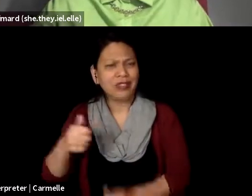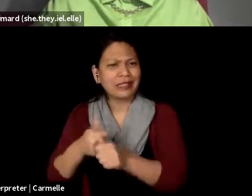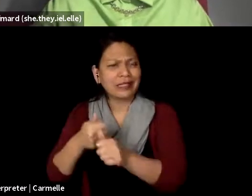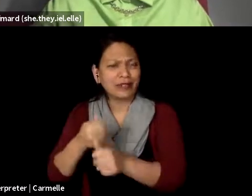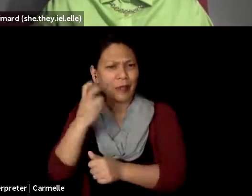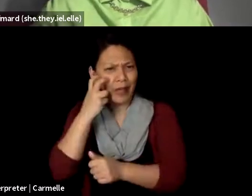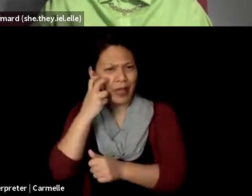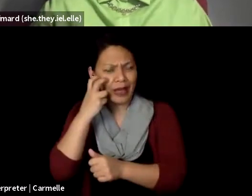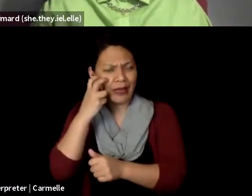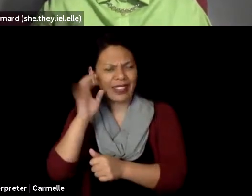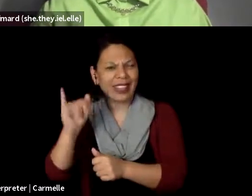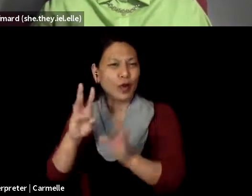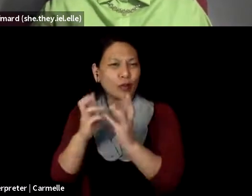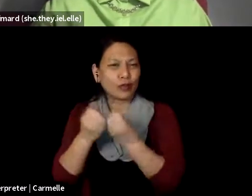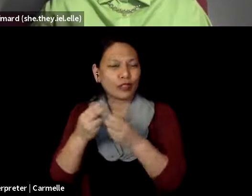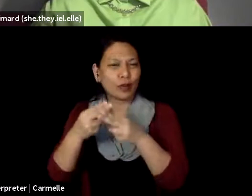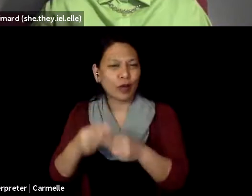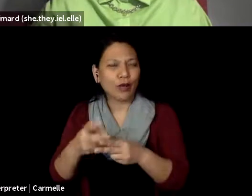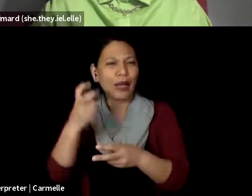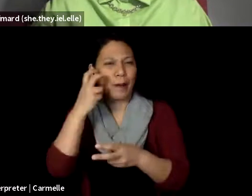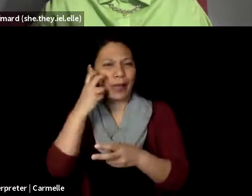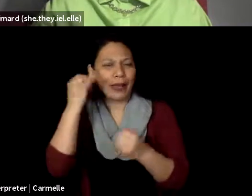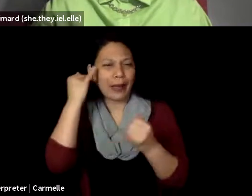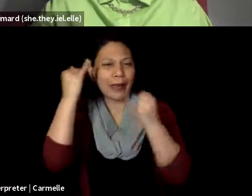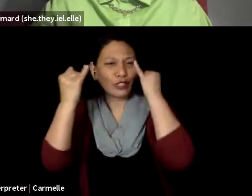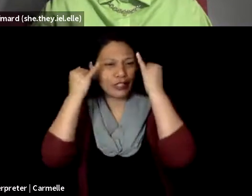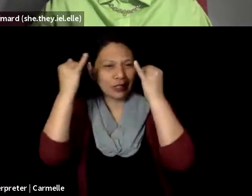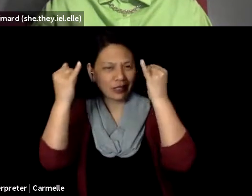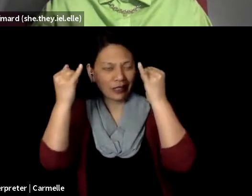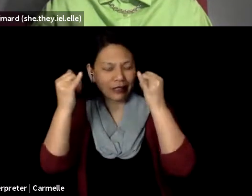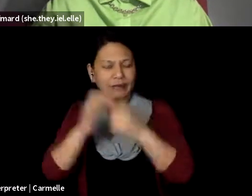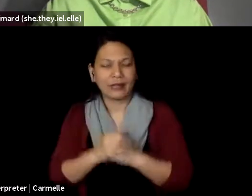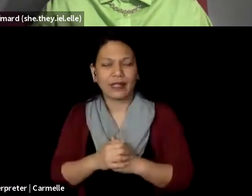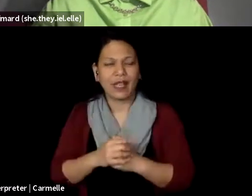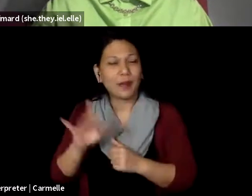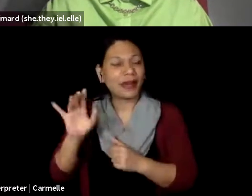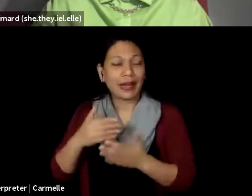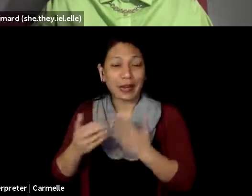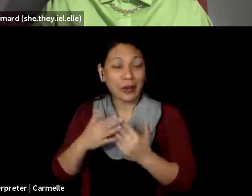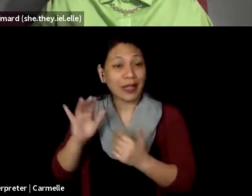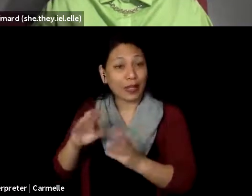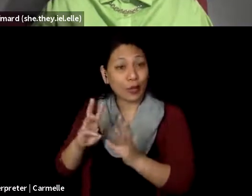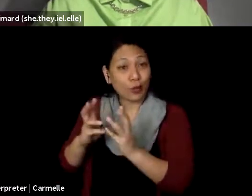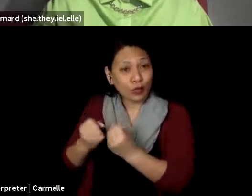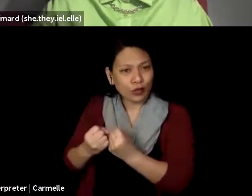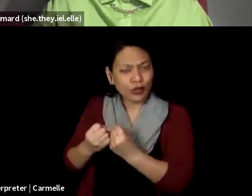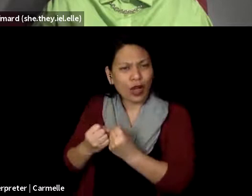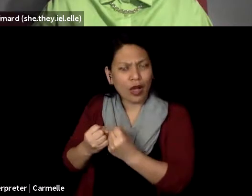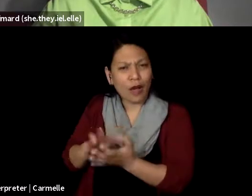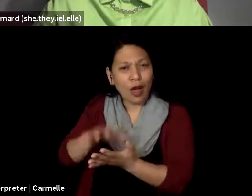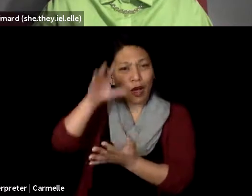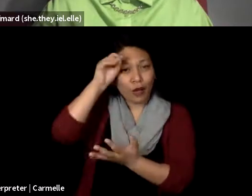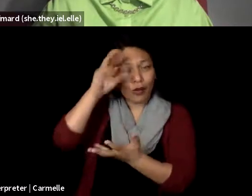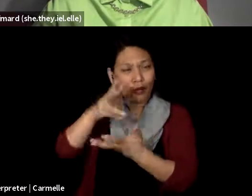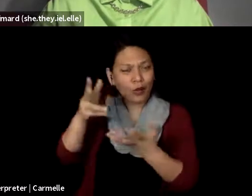Imaginings. And we learned a lot about, you know, how to create work